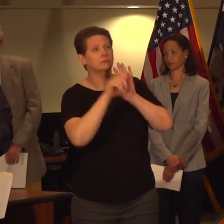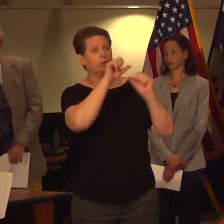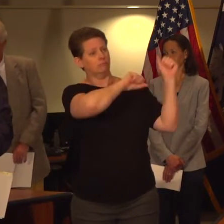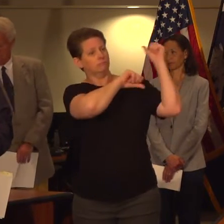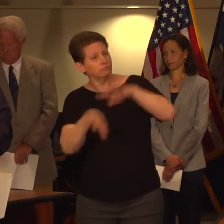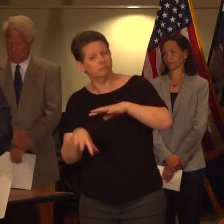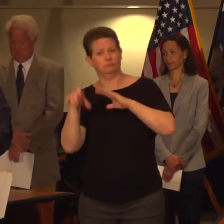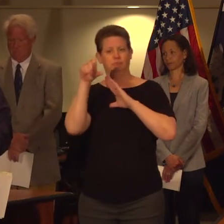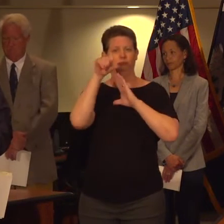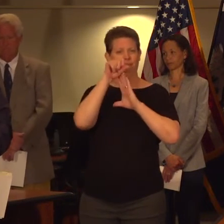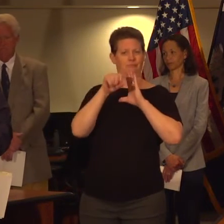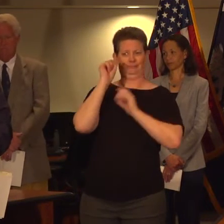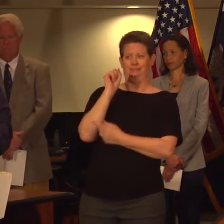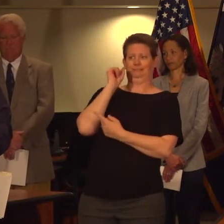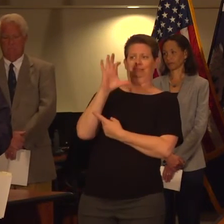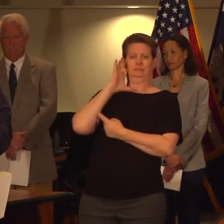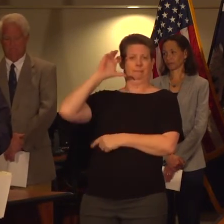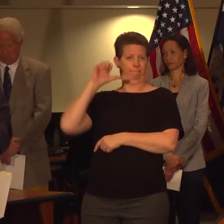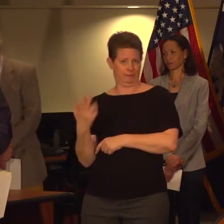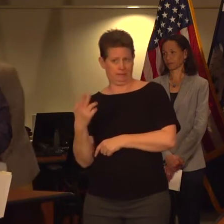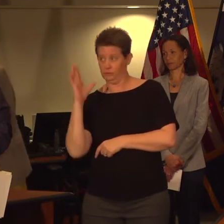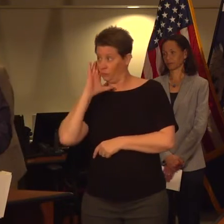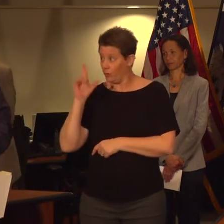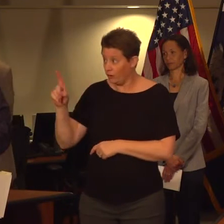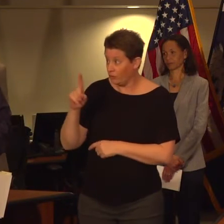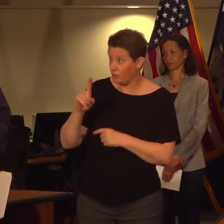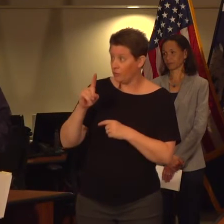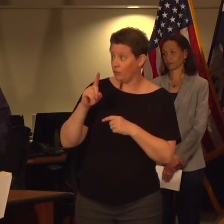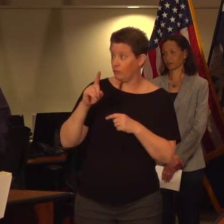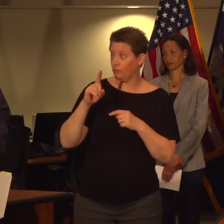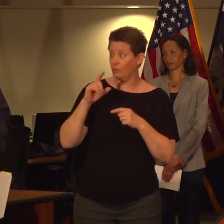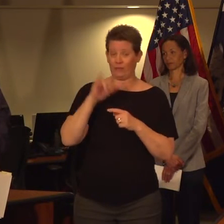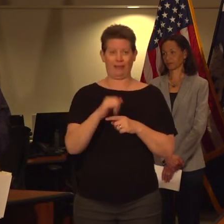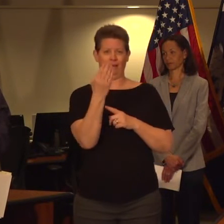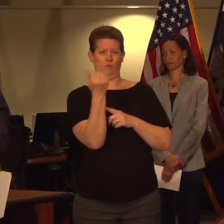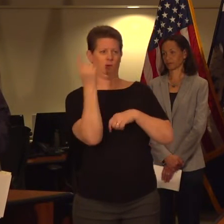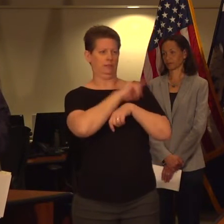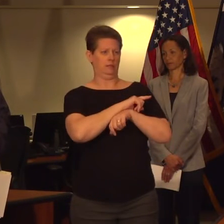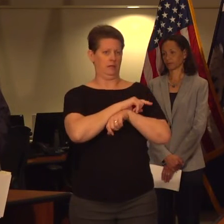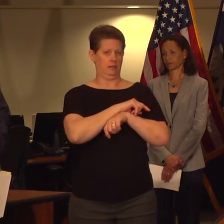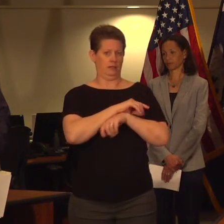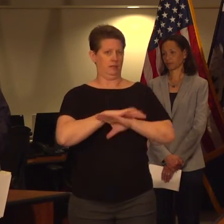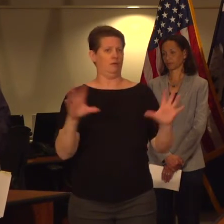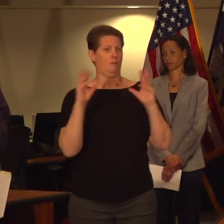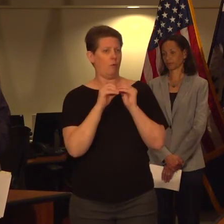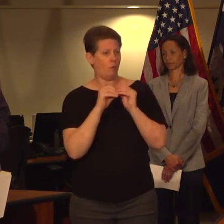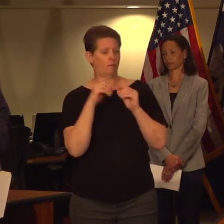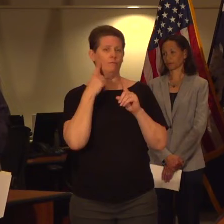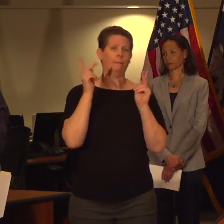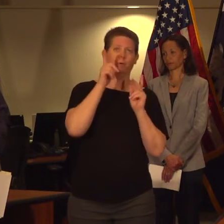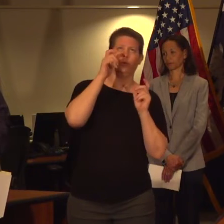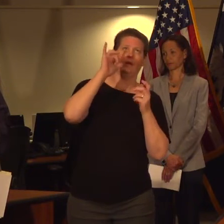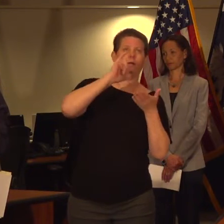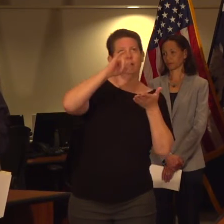beaches in South Carolina. Is there going to be any plans to lift the 14-day quarantine for people coming in from hot spots like New York and New Jersey or New Orleans?